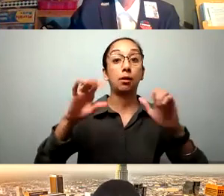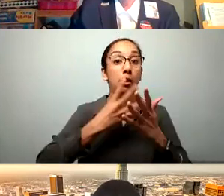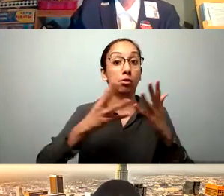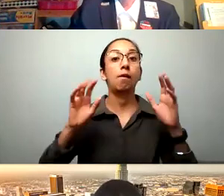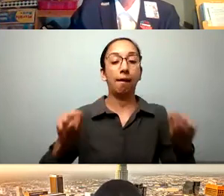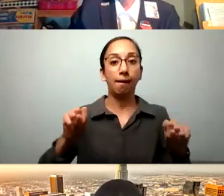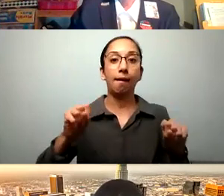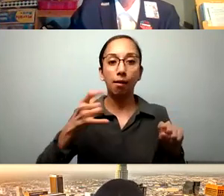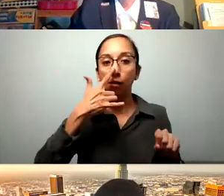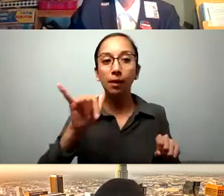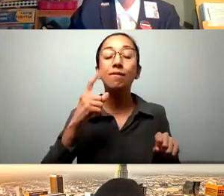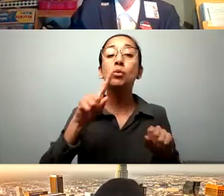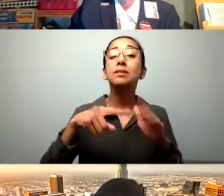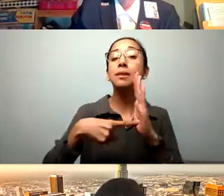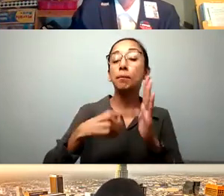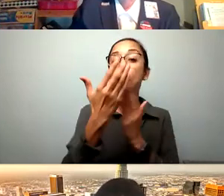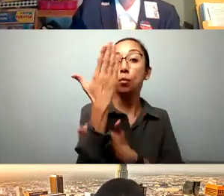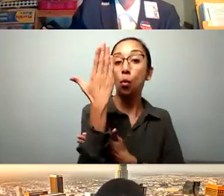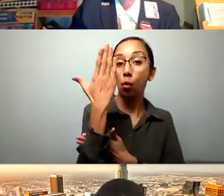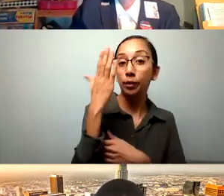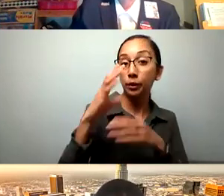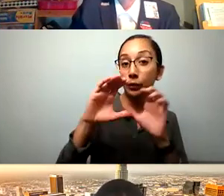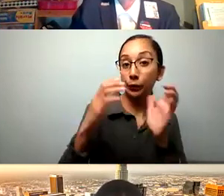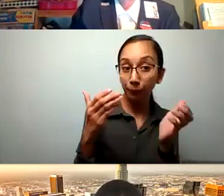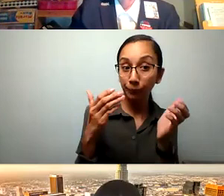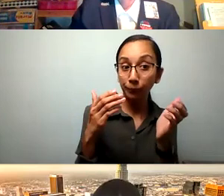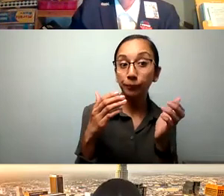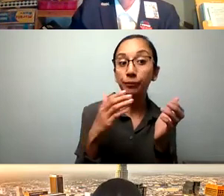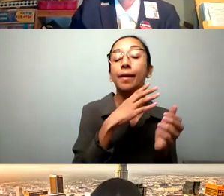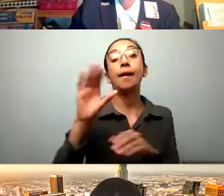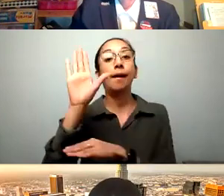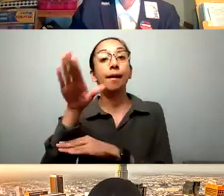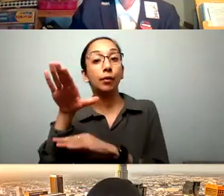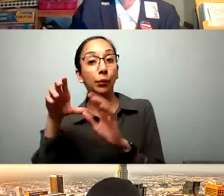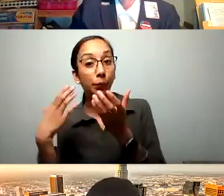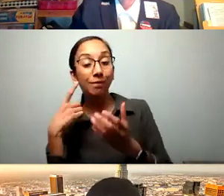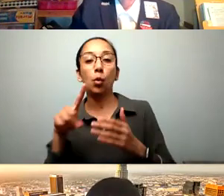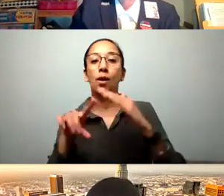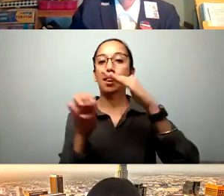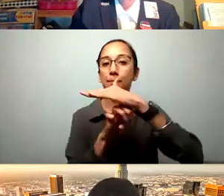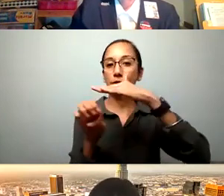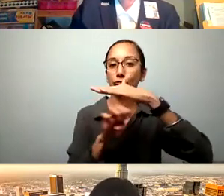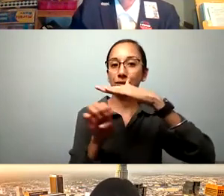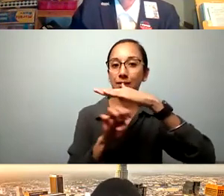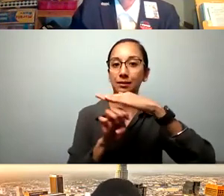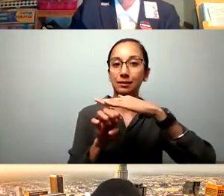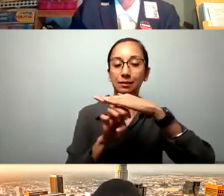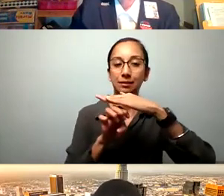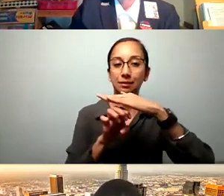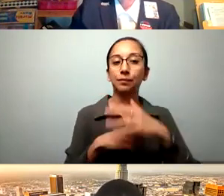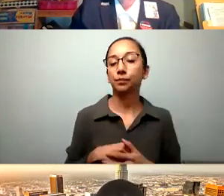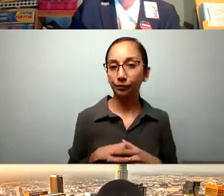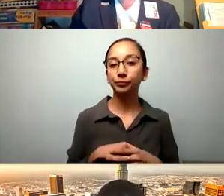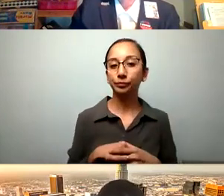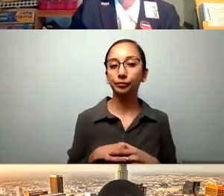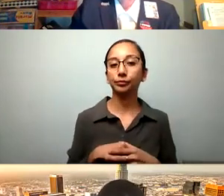a morning group, light blue, and an afternoon group for elementary, darker blue.